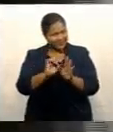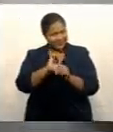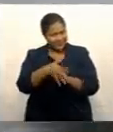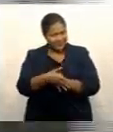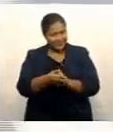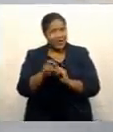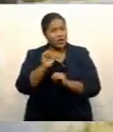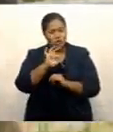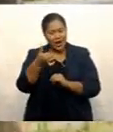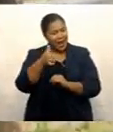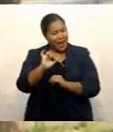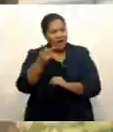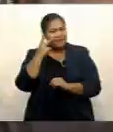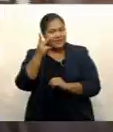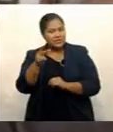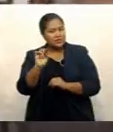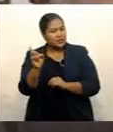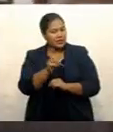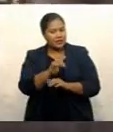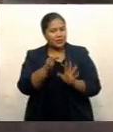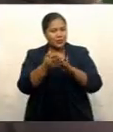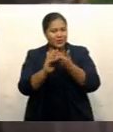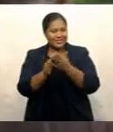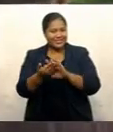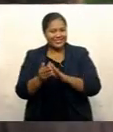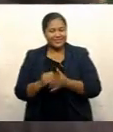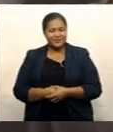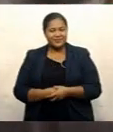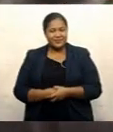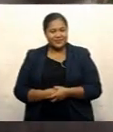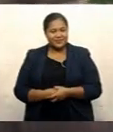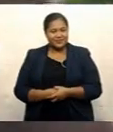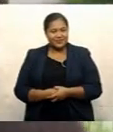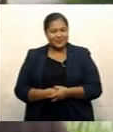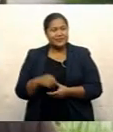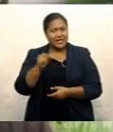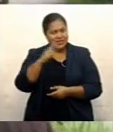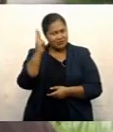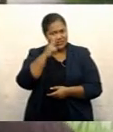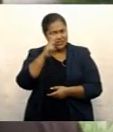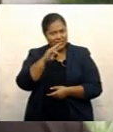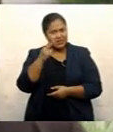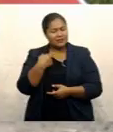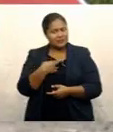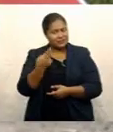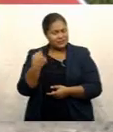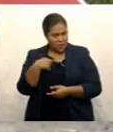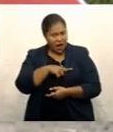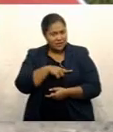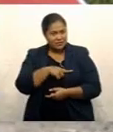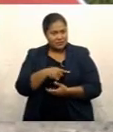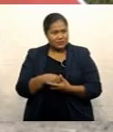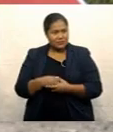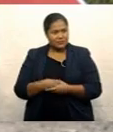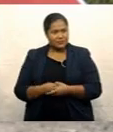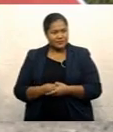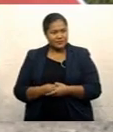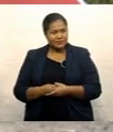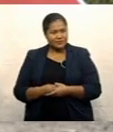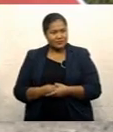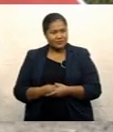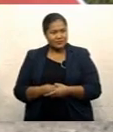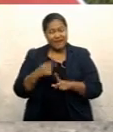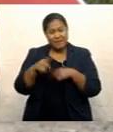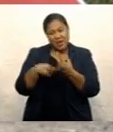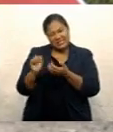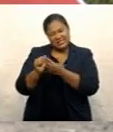not allowing visitors to enter the premises. Yeah, it's been risky to us about the